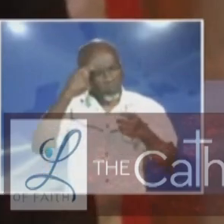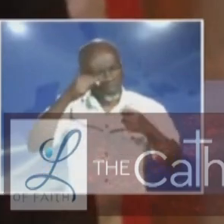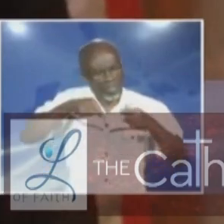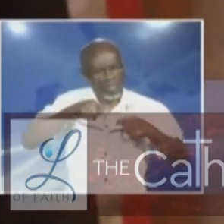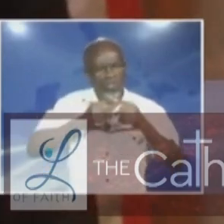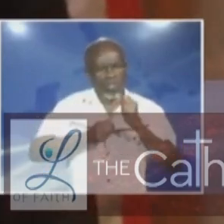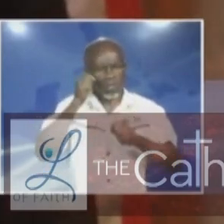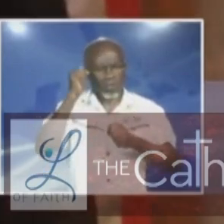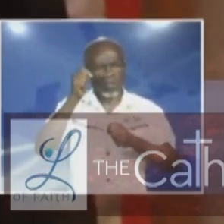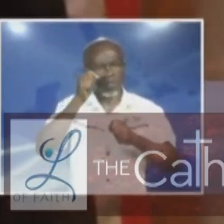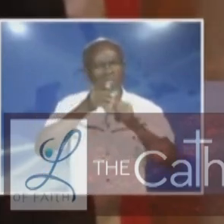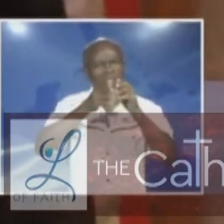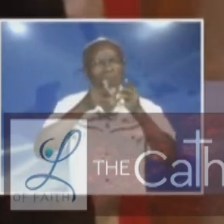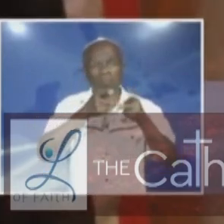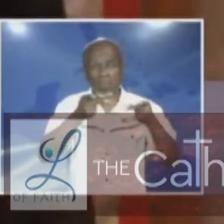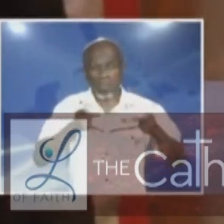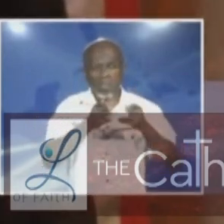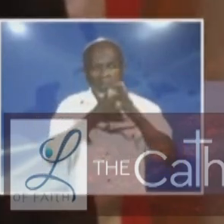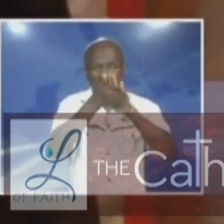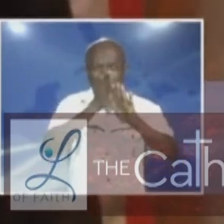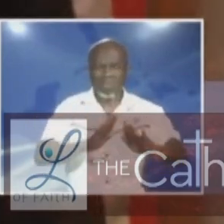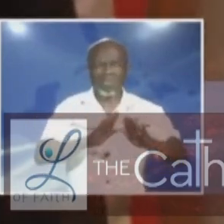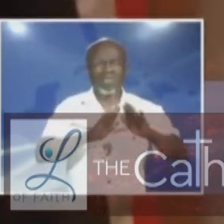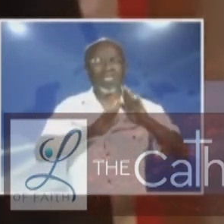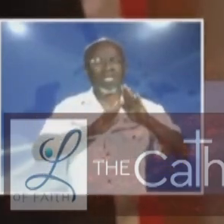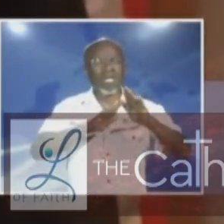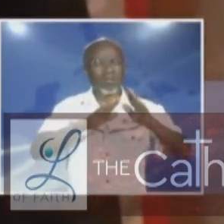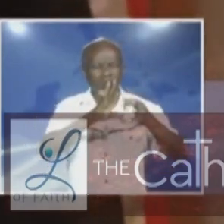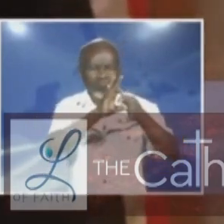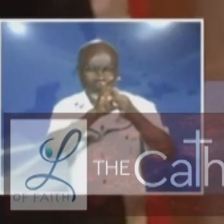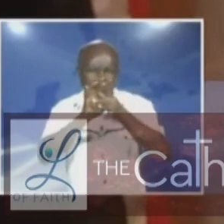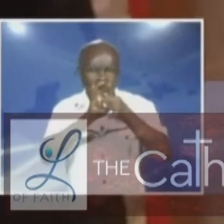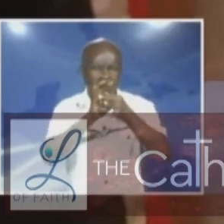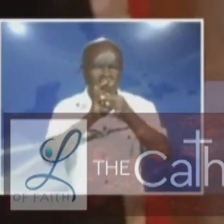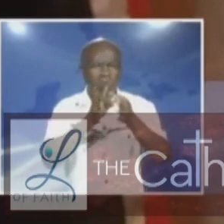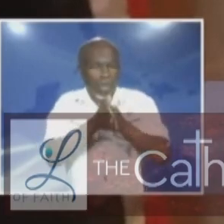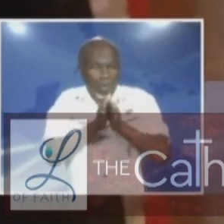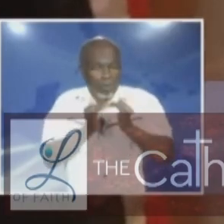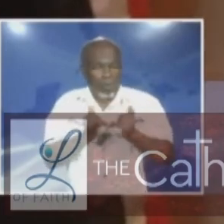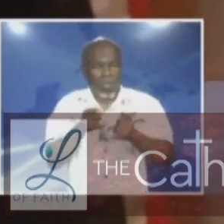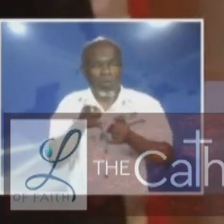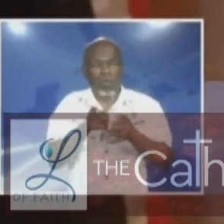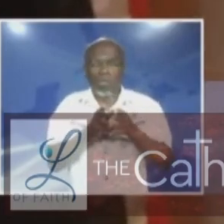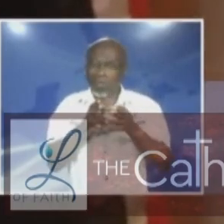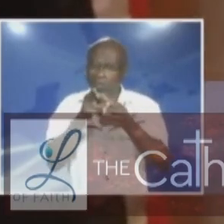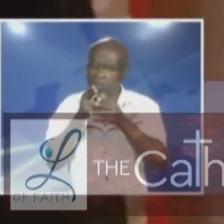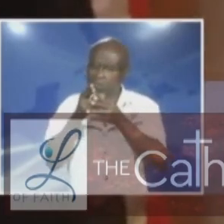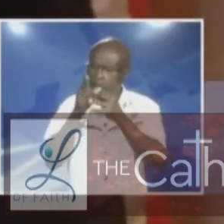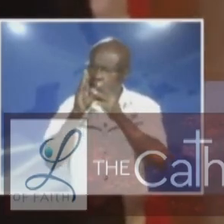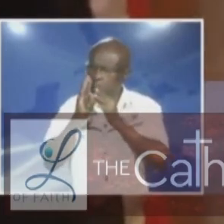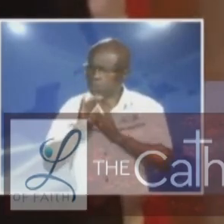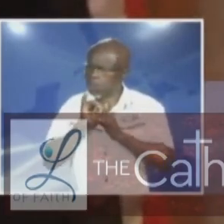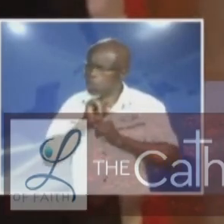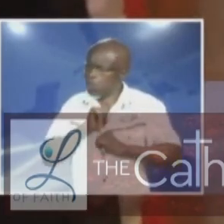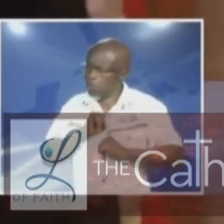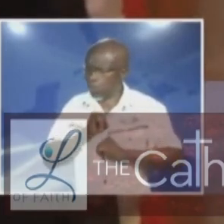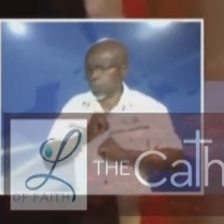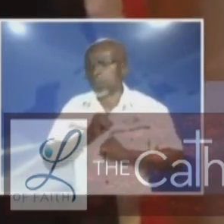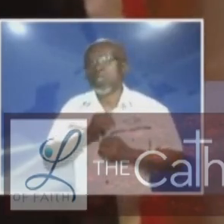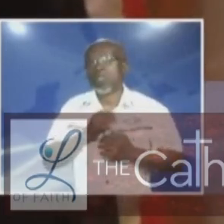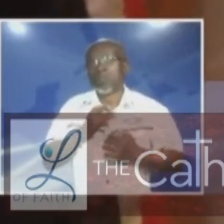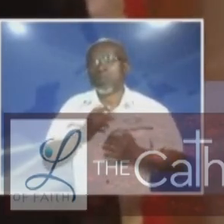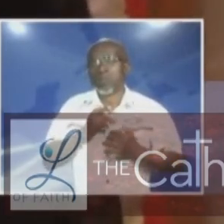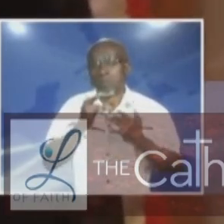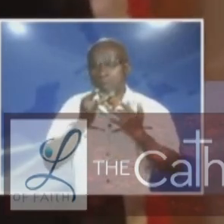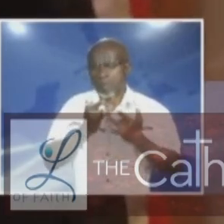of truth. We ask, O Father, that as we mourn his passing, that you will stir in